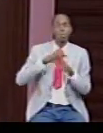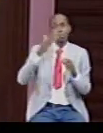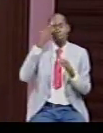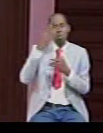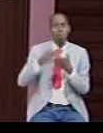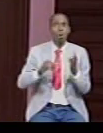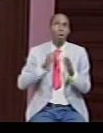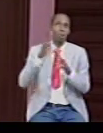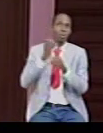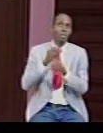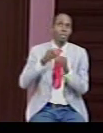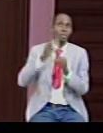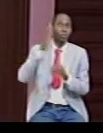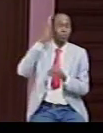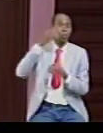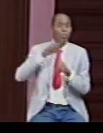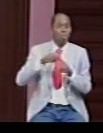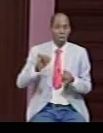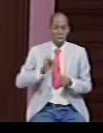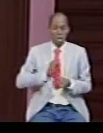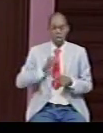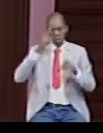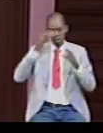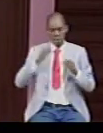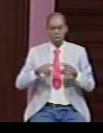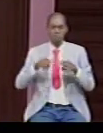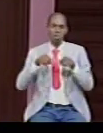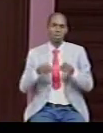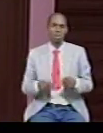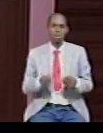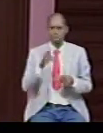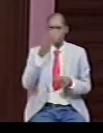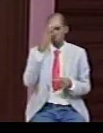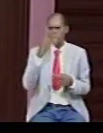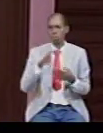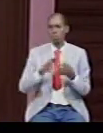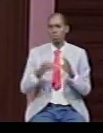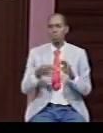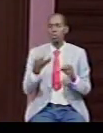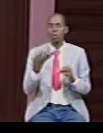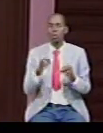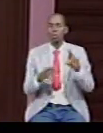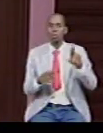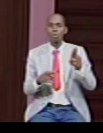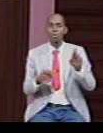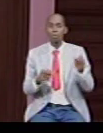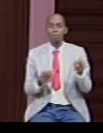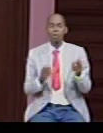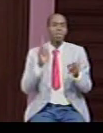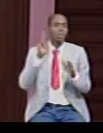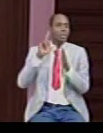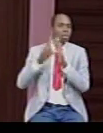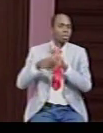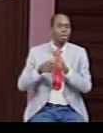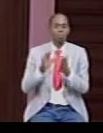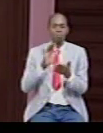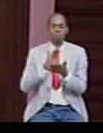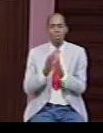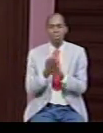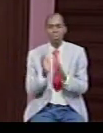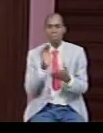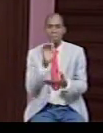but I am going to stay. And eventually, if you know the story of Ruth, she became married. Not only that,